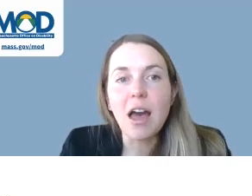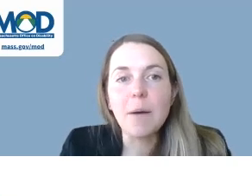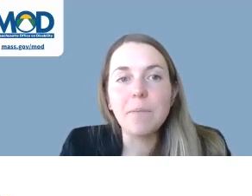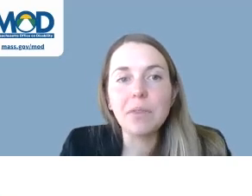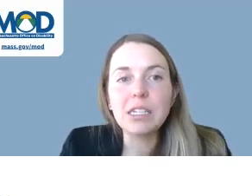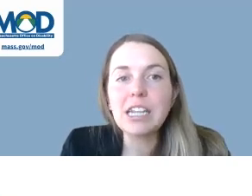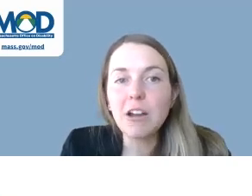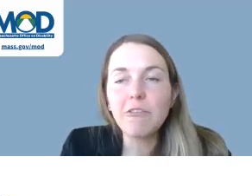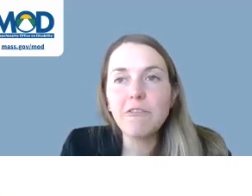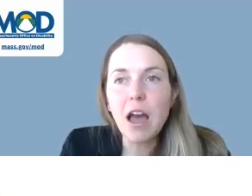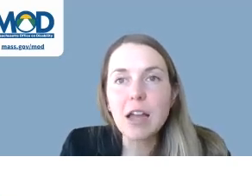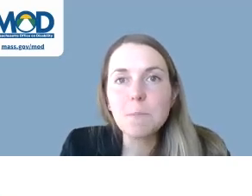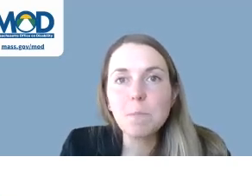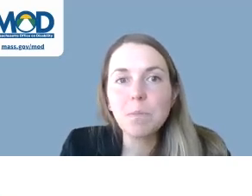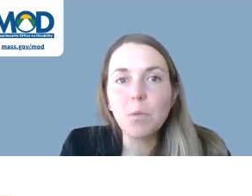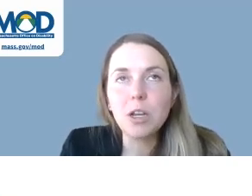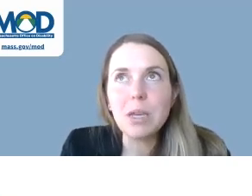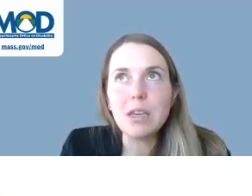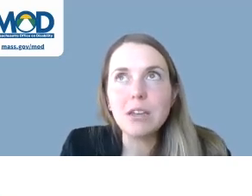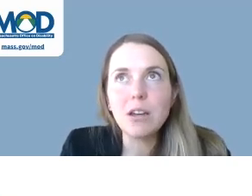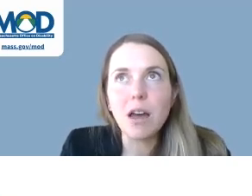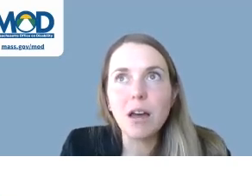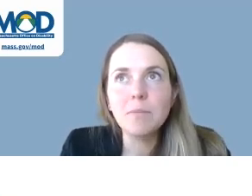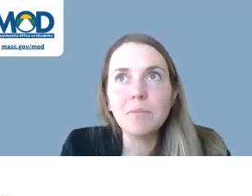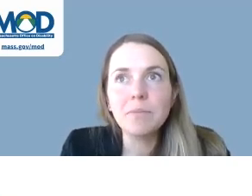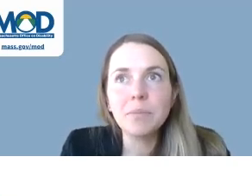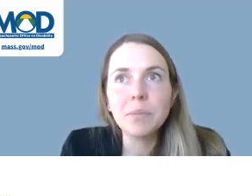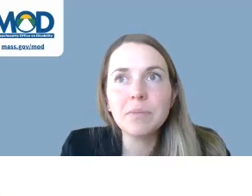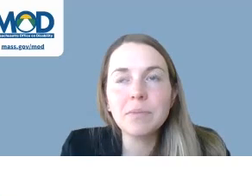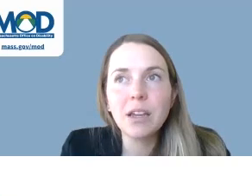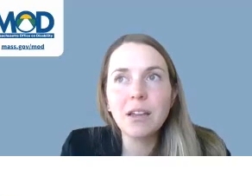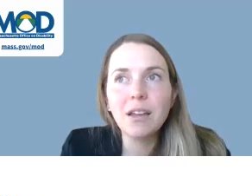Arial. Serif font would be